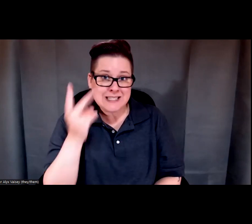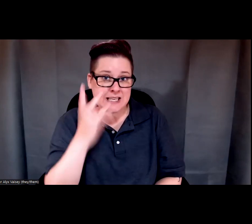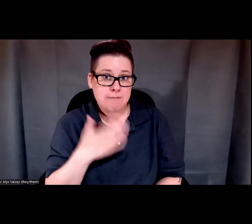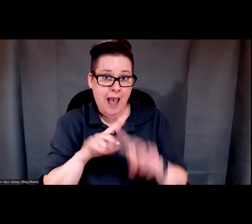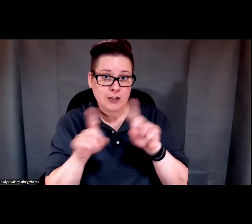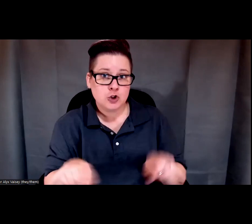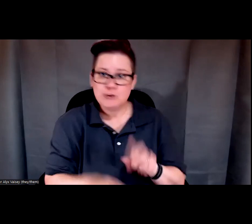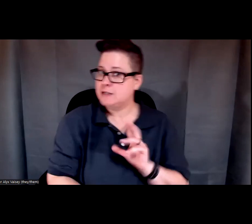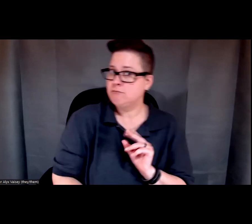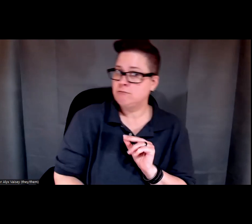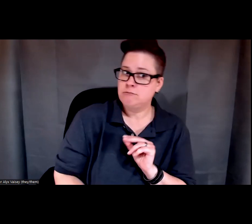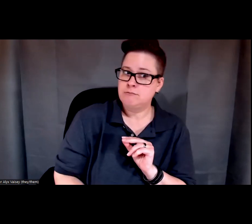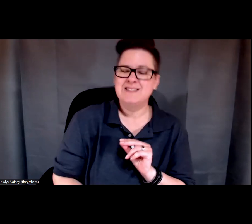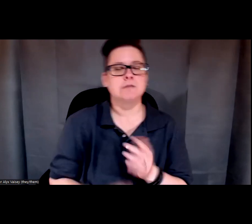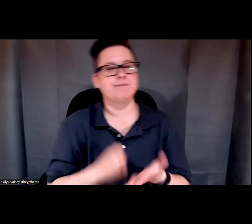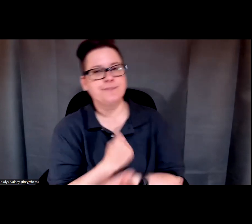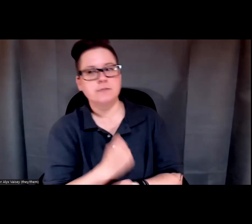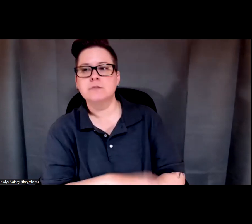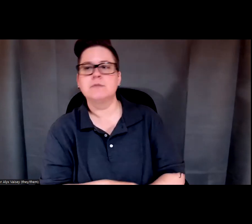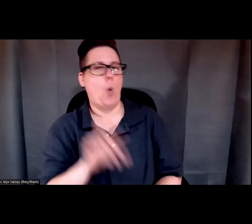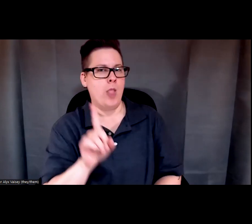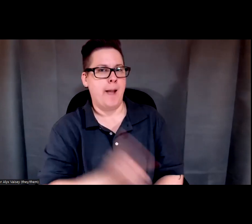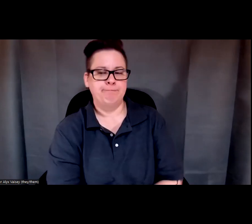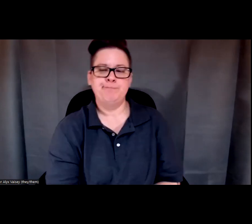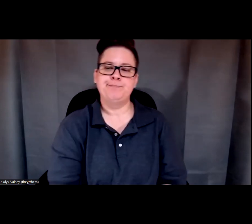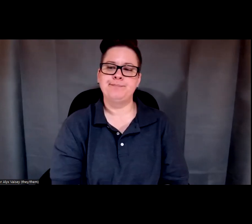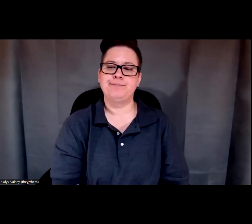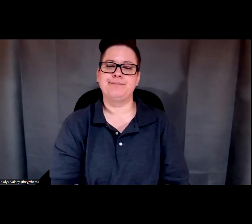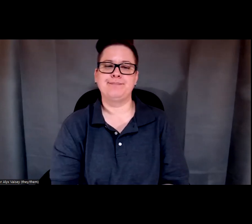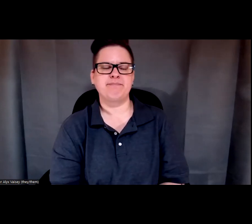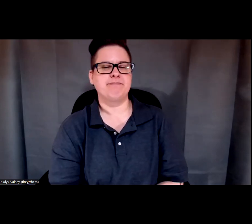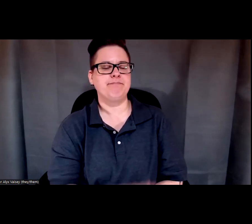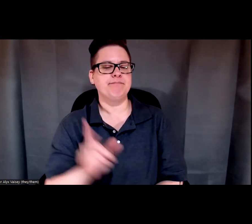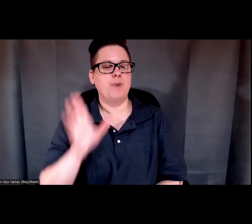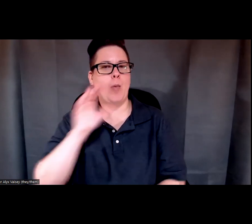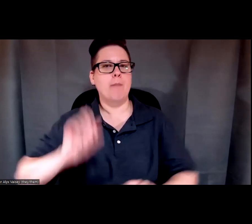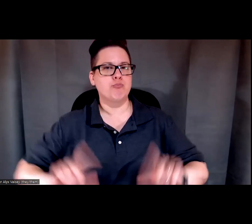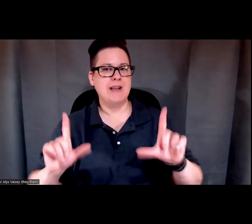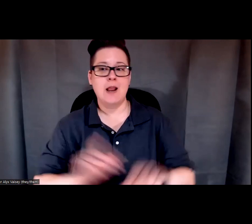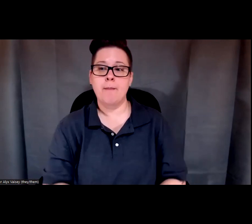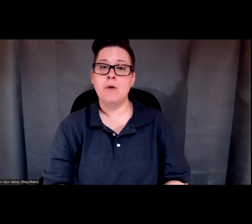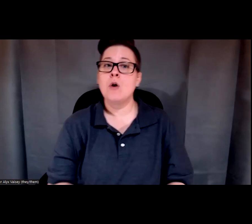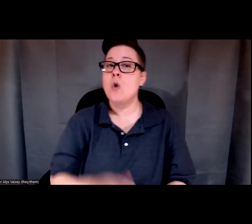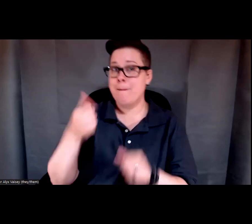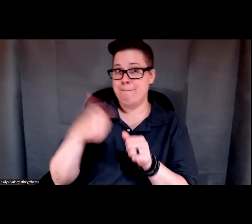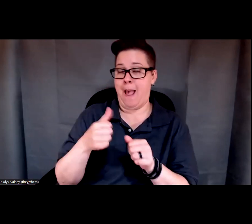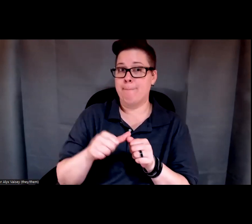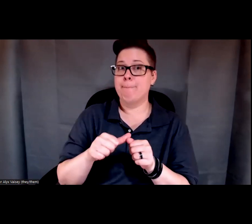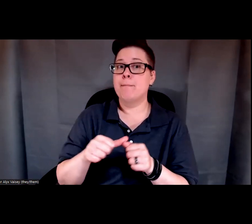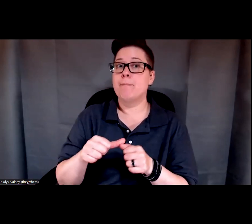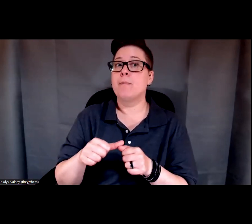No. Oh, darn. Hang on. I will bring it up. And when you do share, remember to click the little box